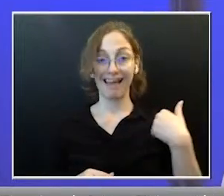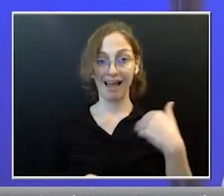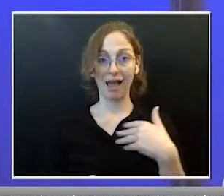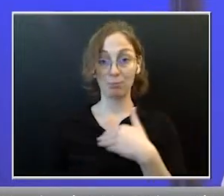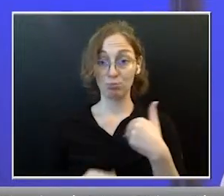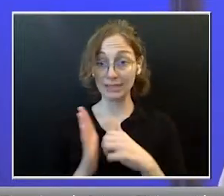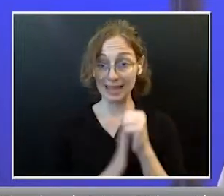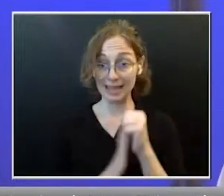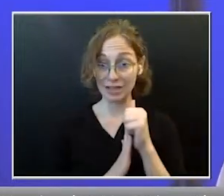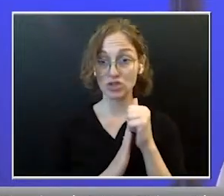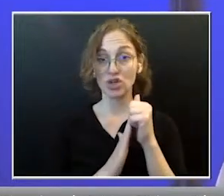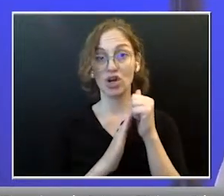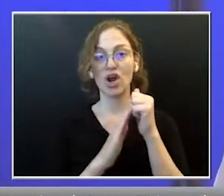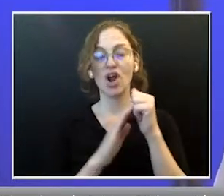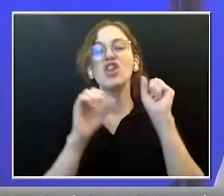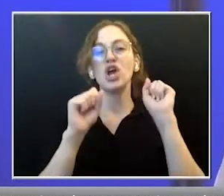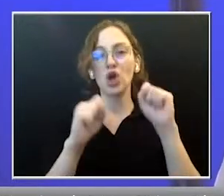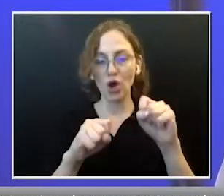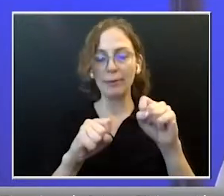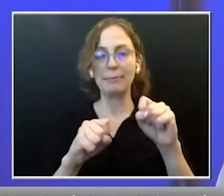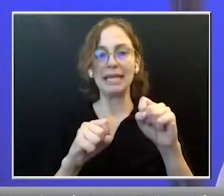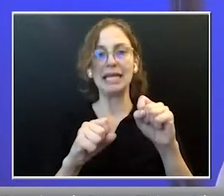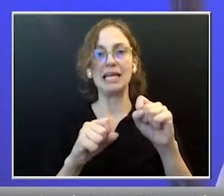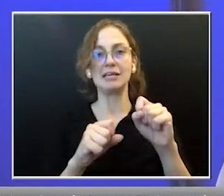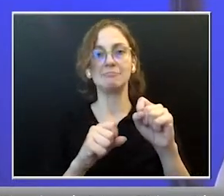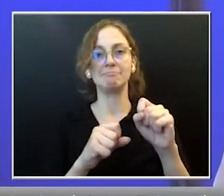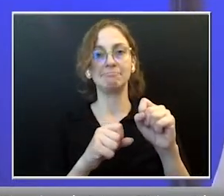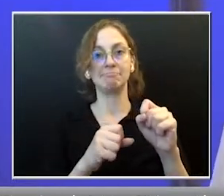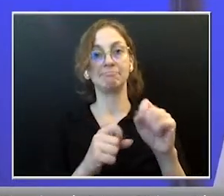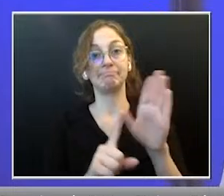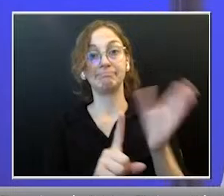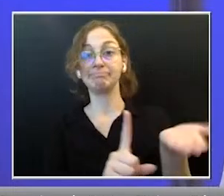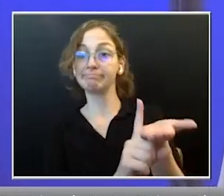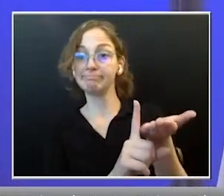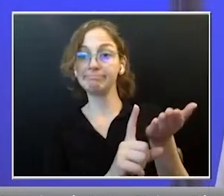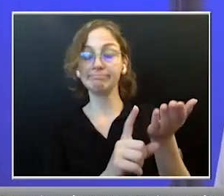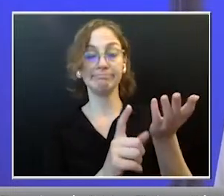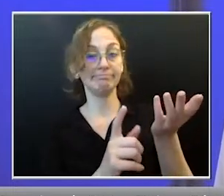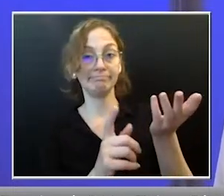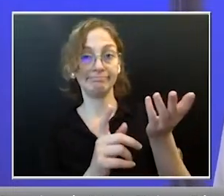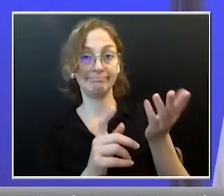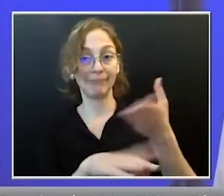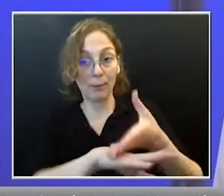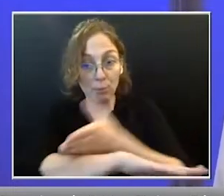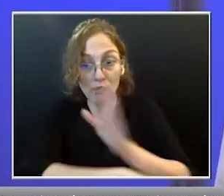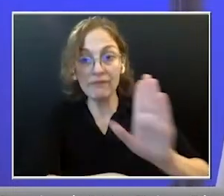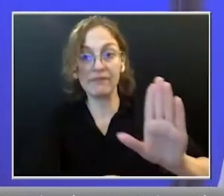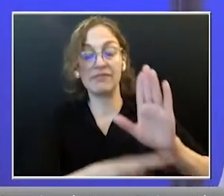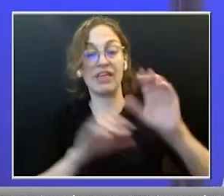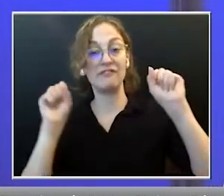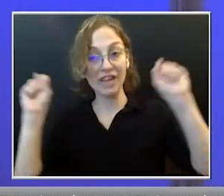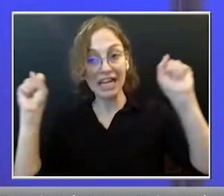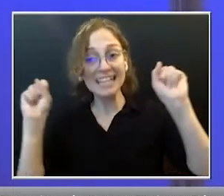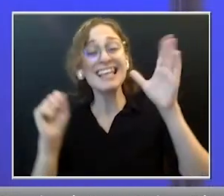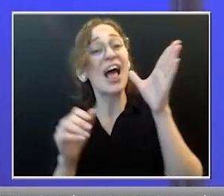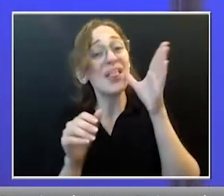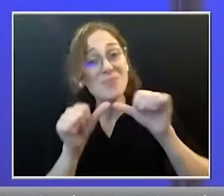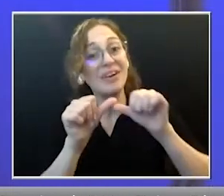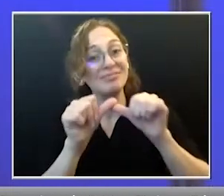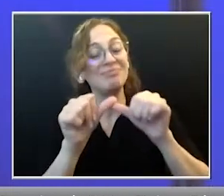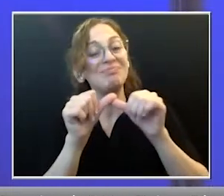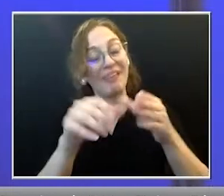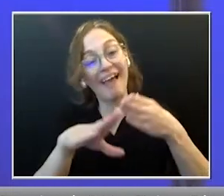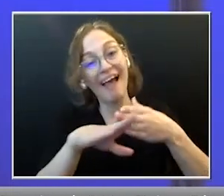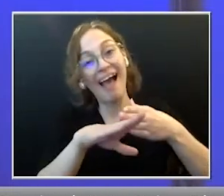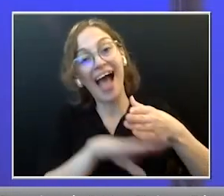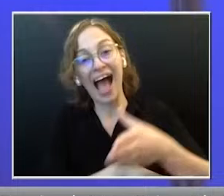schooled, if you will, to improve their fitness, and that they would even keep it up after we didn't